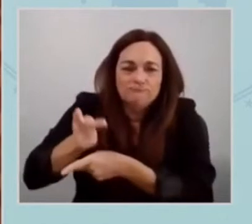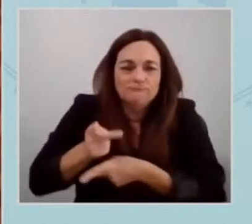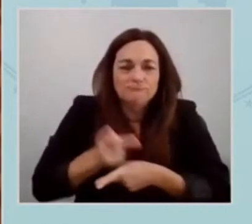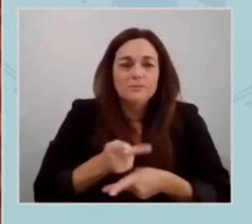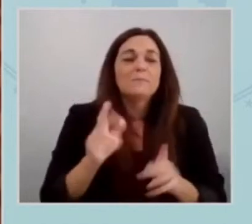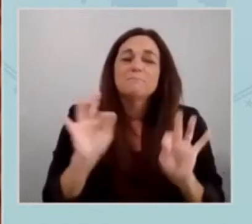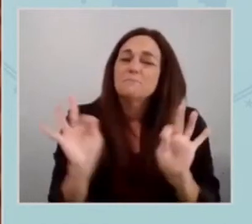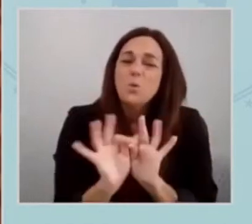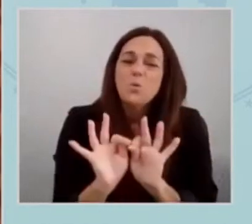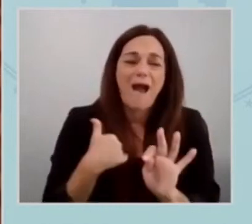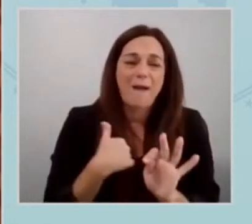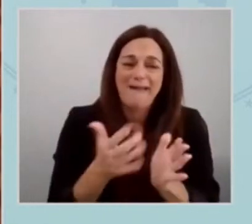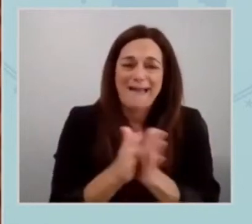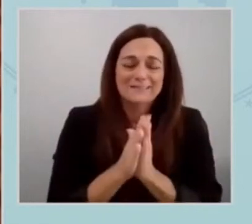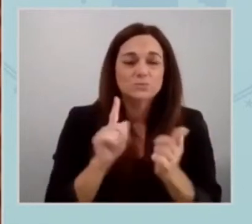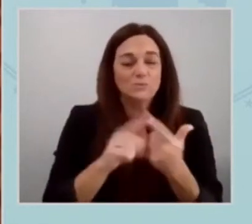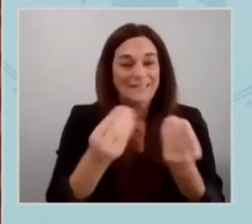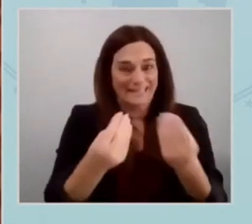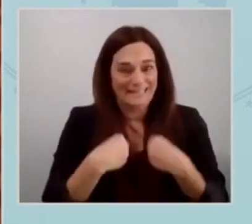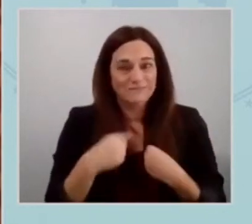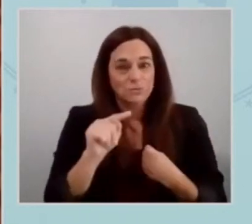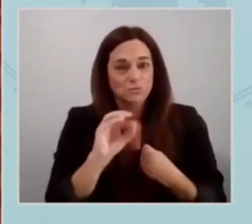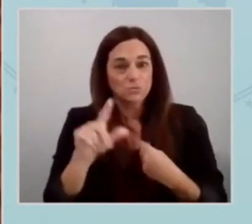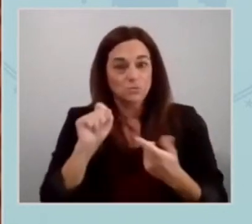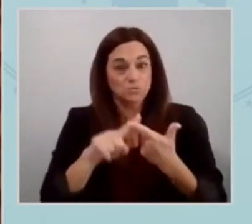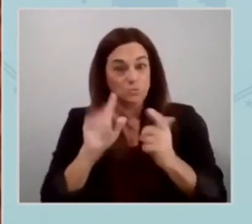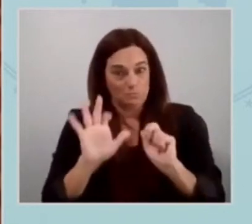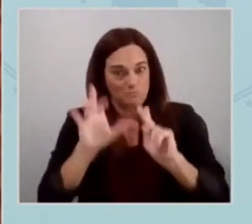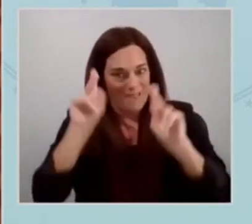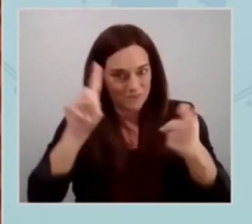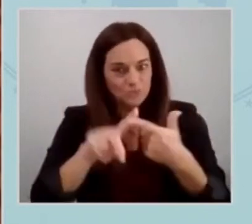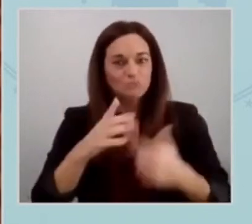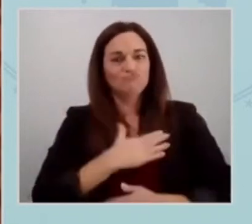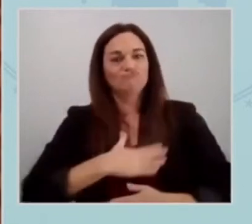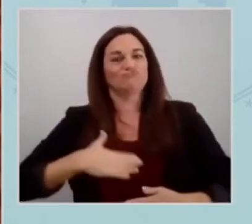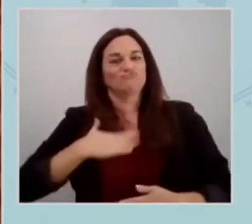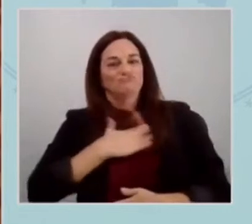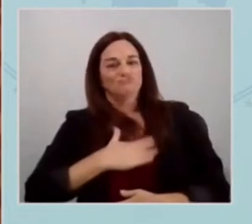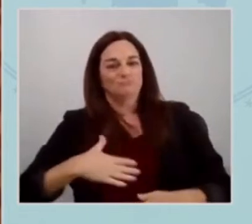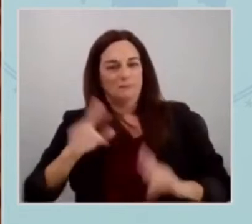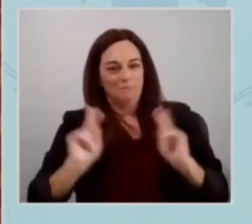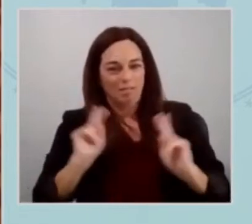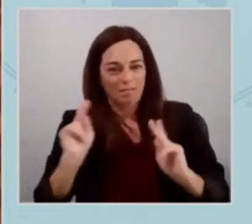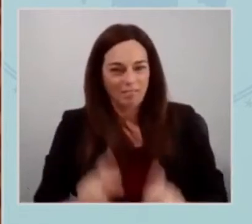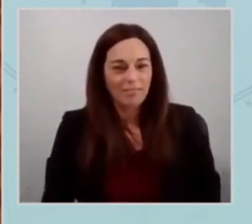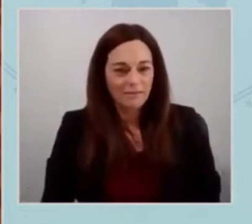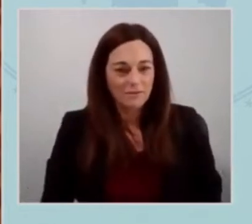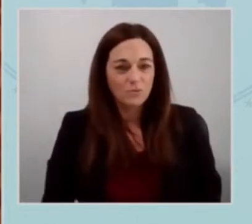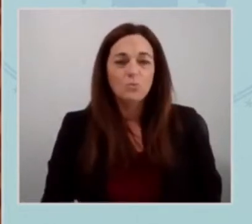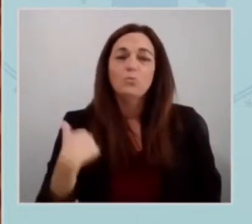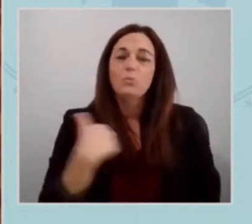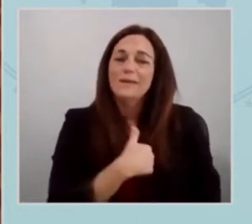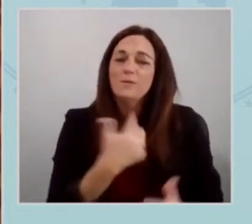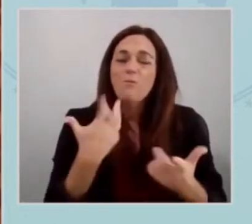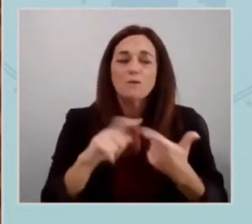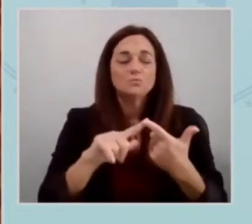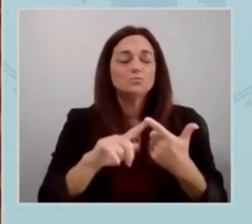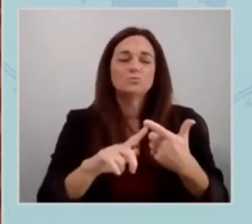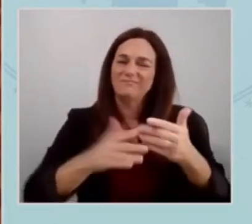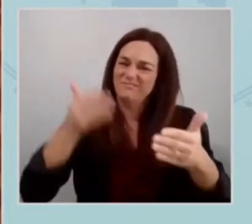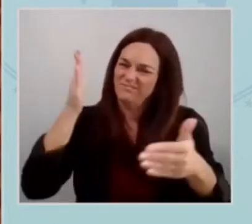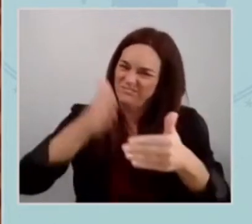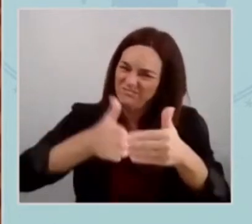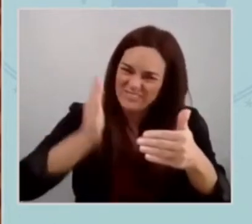because we love taking care of people. All I'm asking is that you give us the tools to succeed, to get back to what we do best, which is